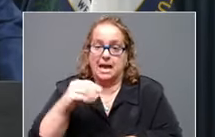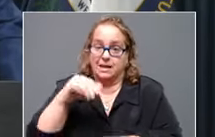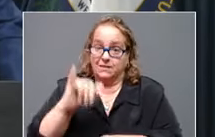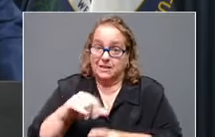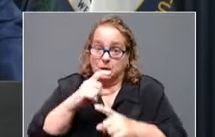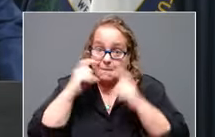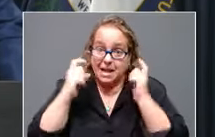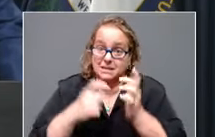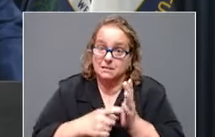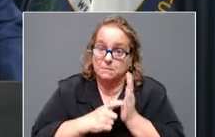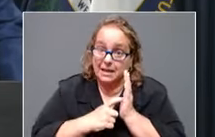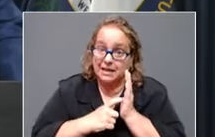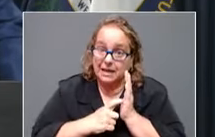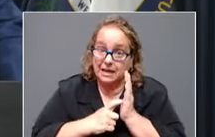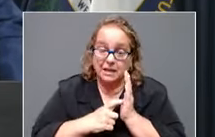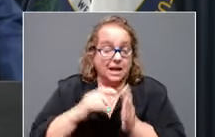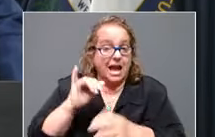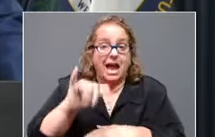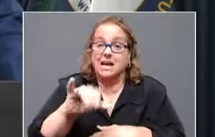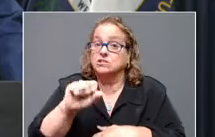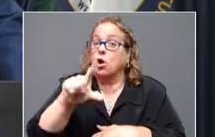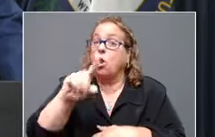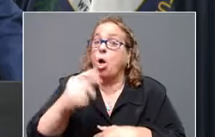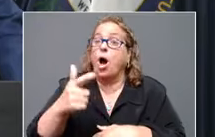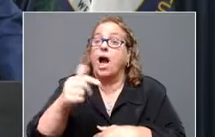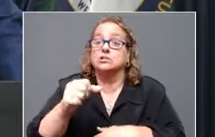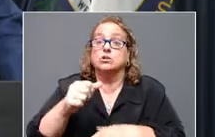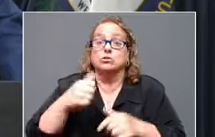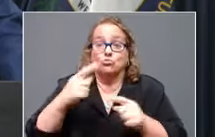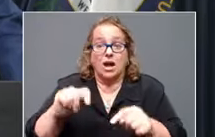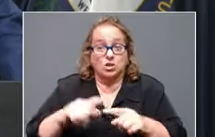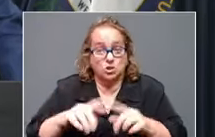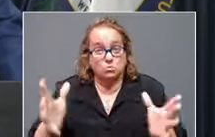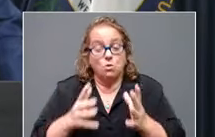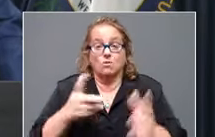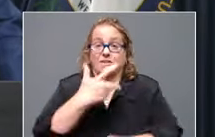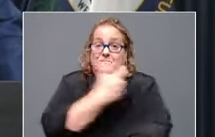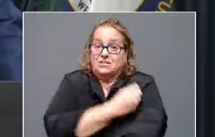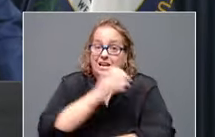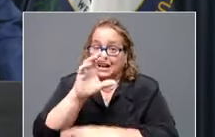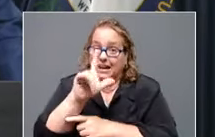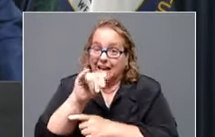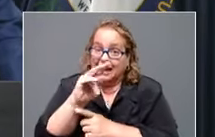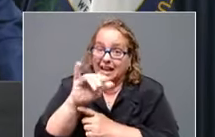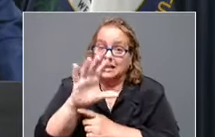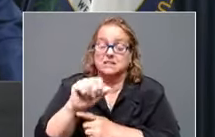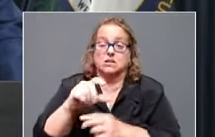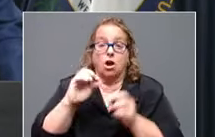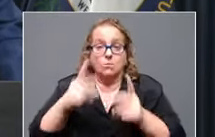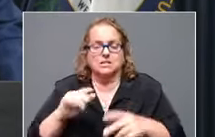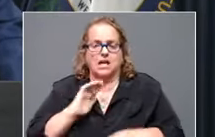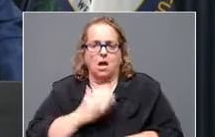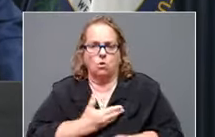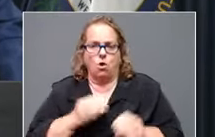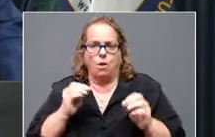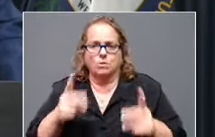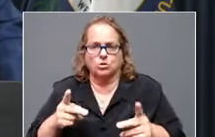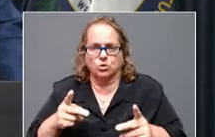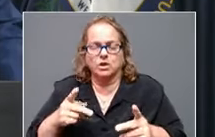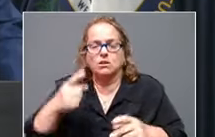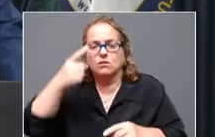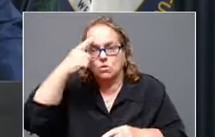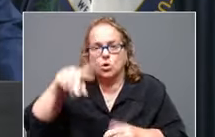learn. So I appreciate the opportunity to be up here and look forward to seeing so many successful school